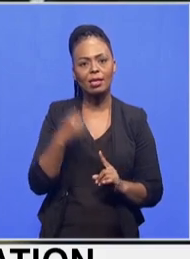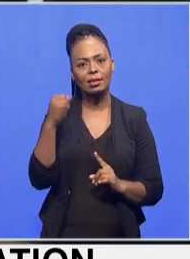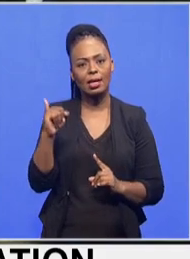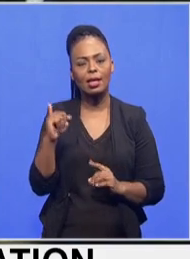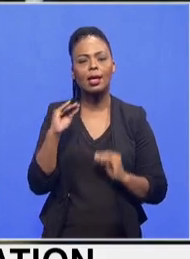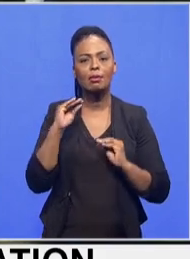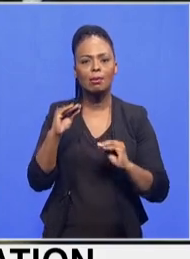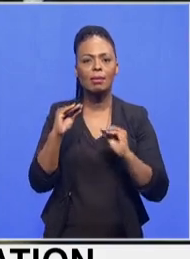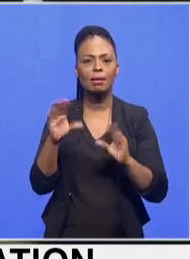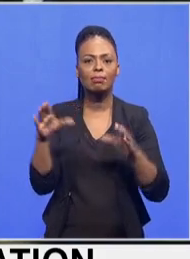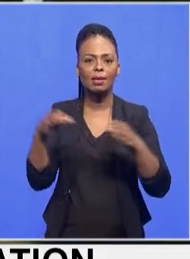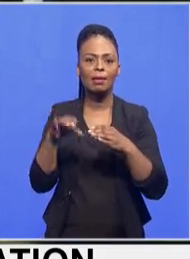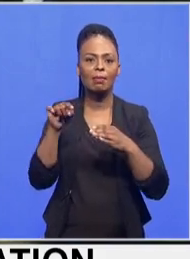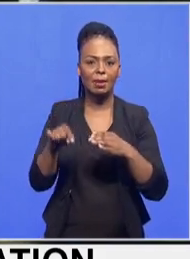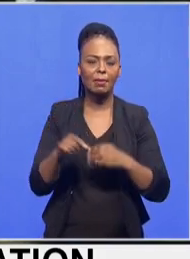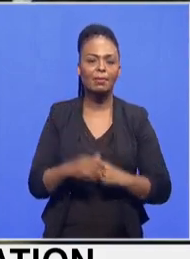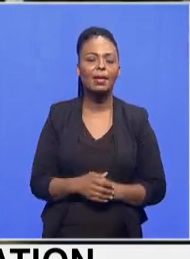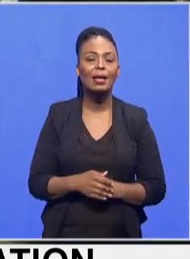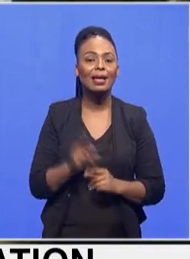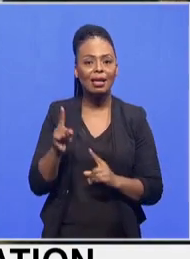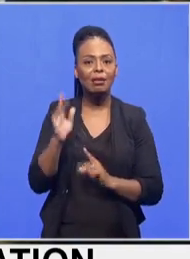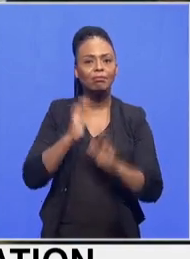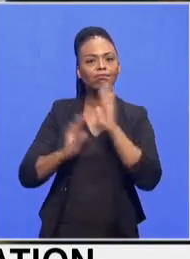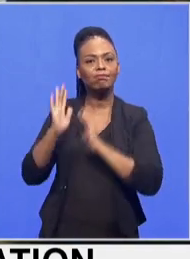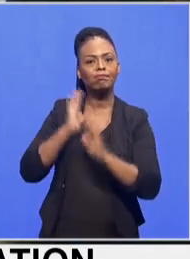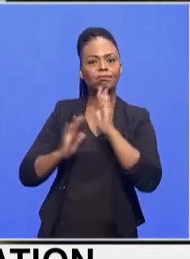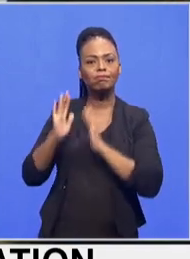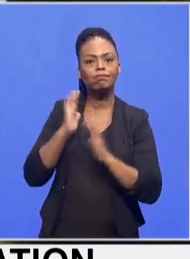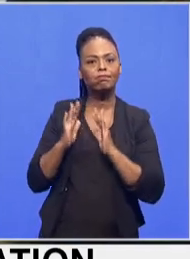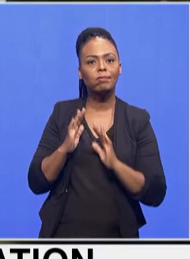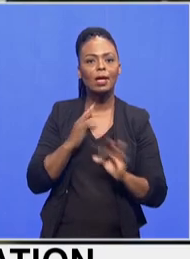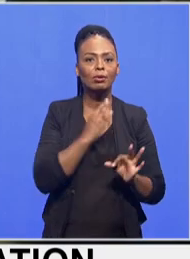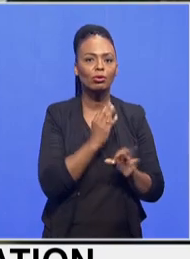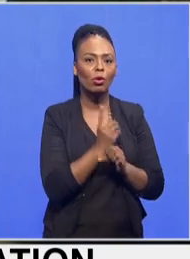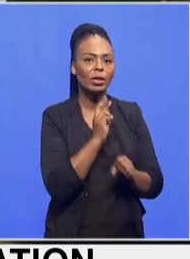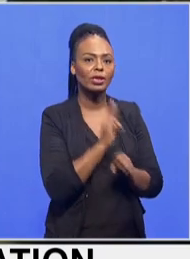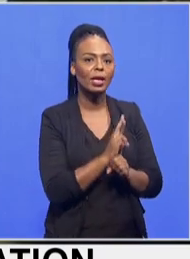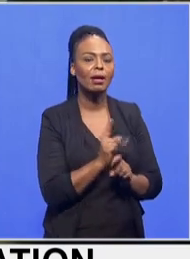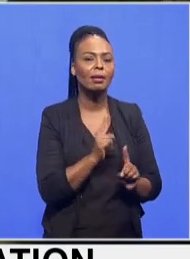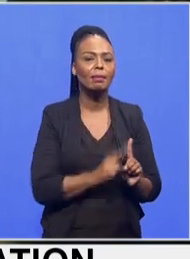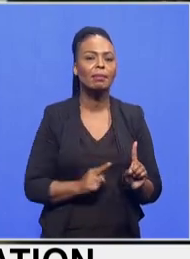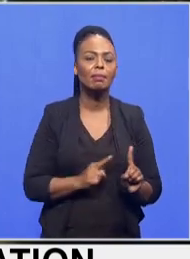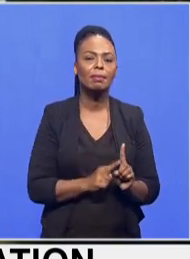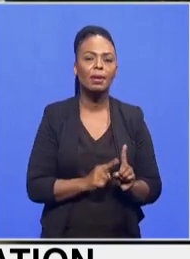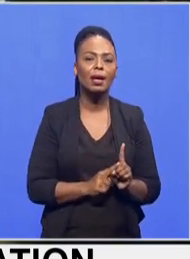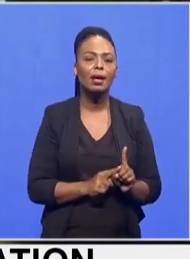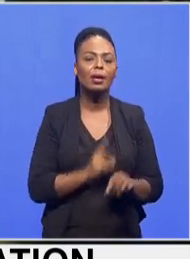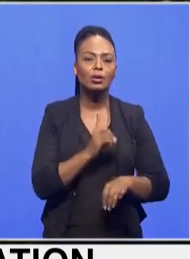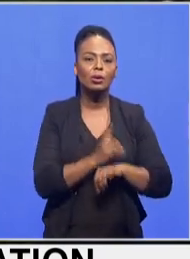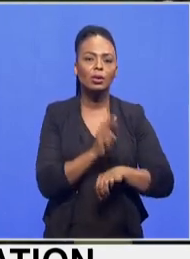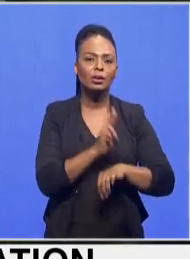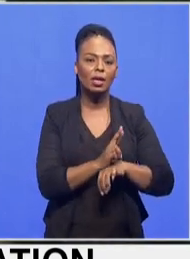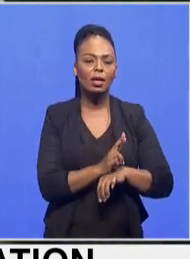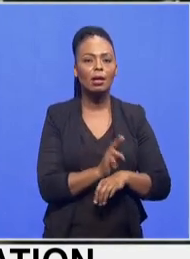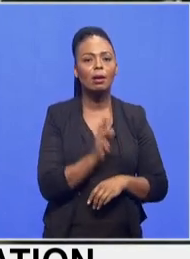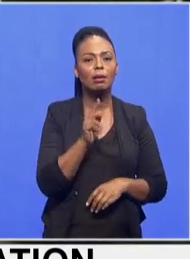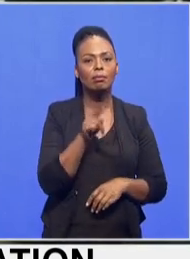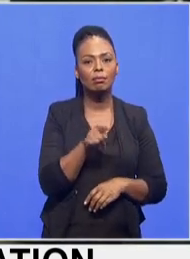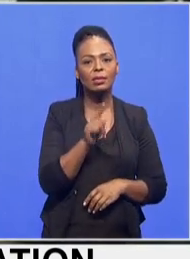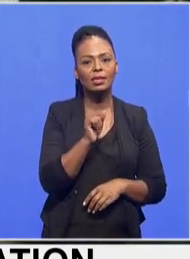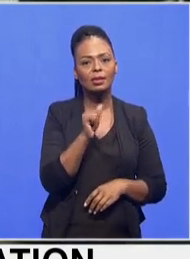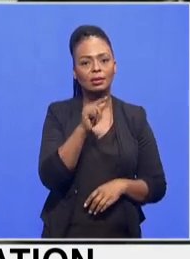education sector as we speak, just talking about who Dr. Bloemfontein Makgoe was in the education